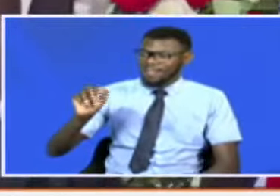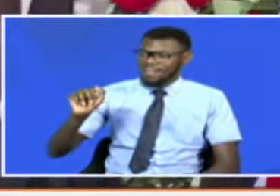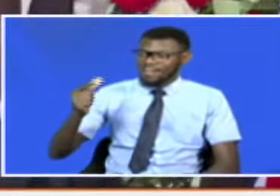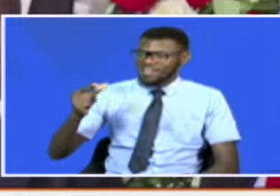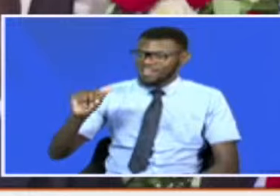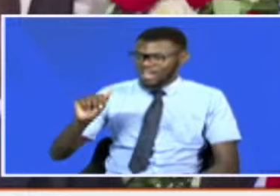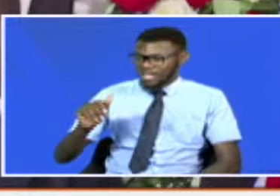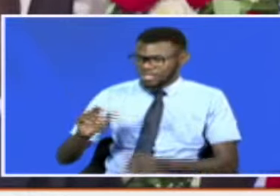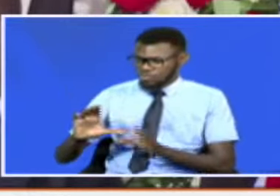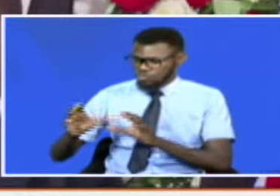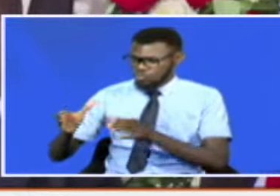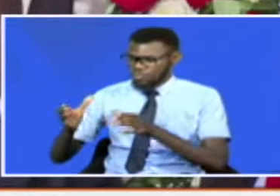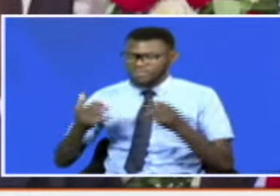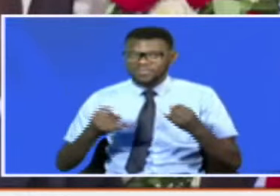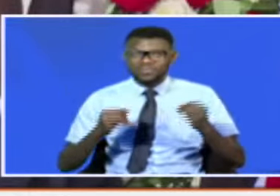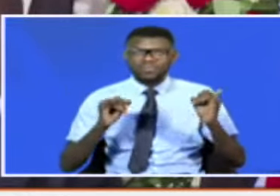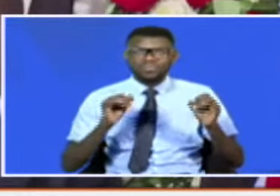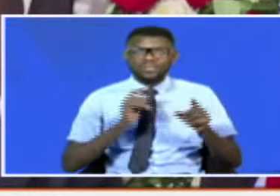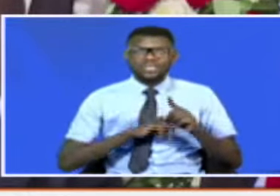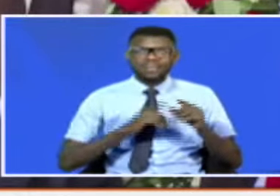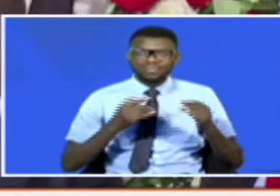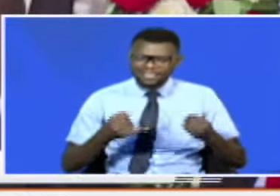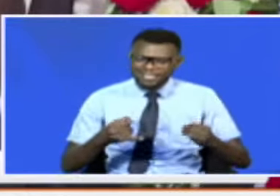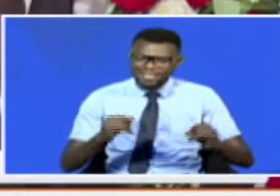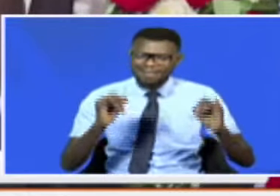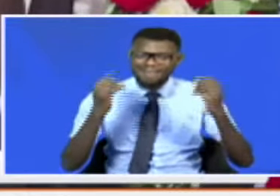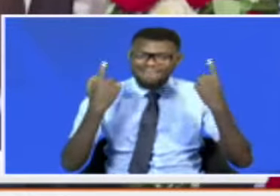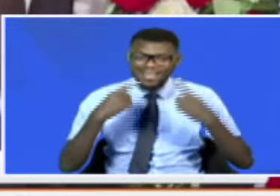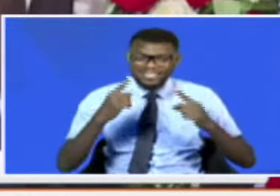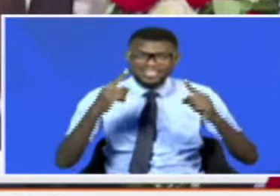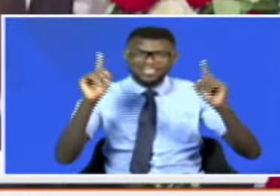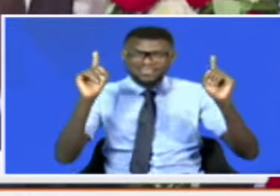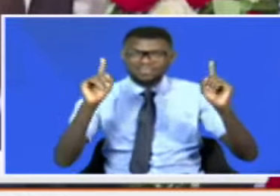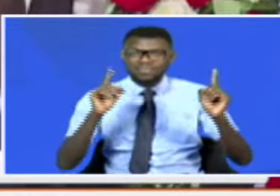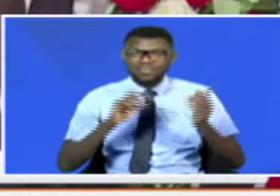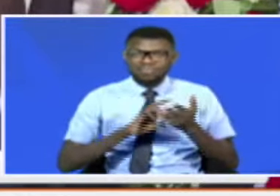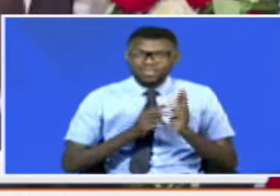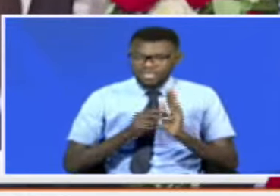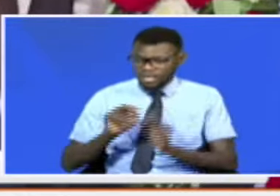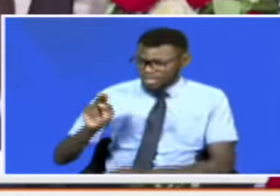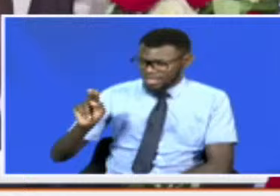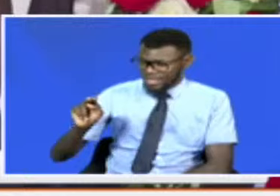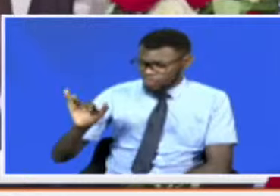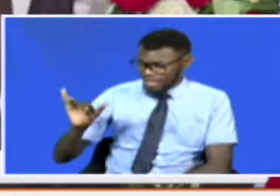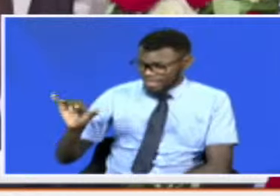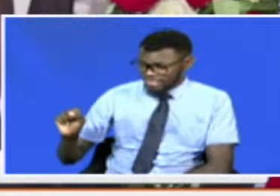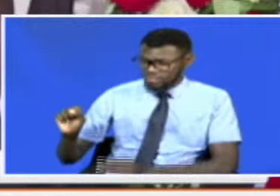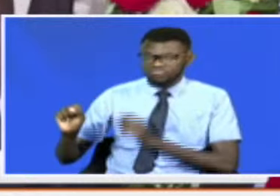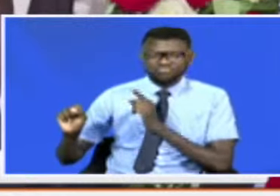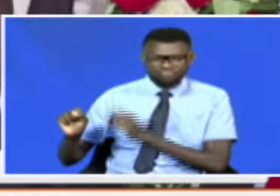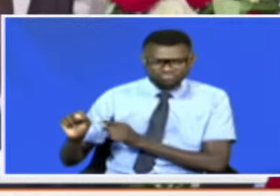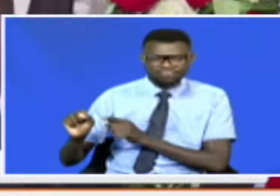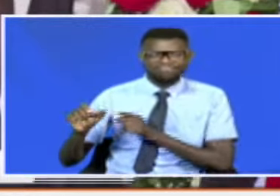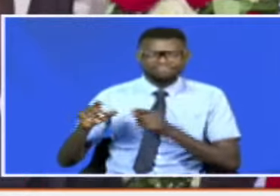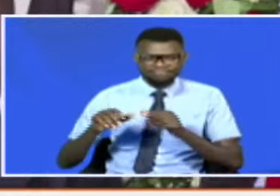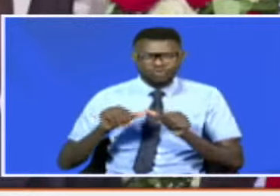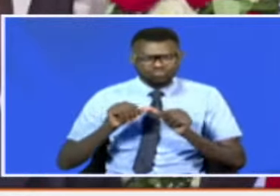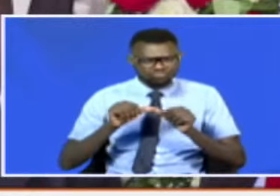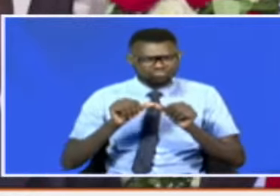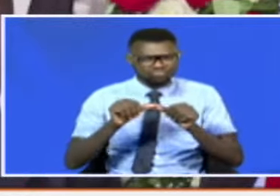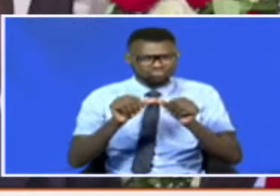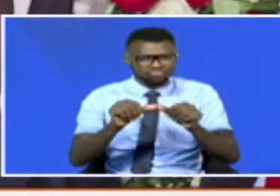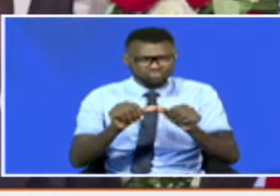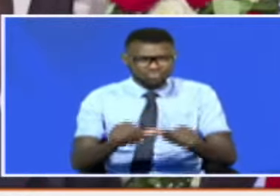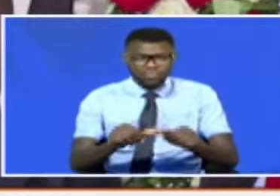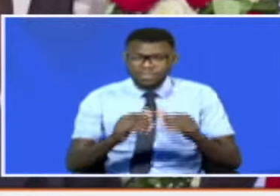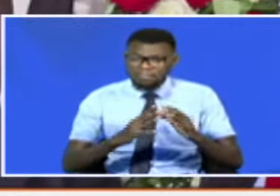recommendations. Successful implementation of this initiative will ensure that the service not only sustains itself, but also